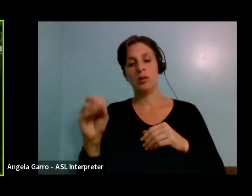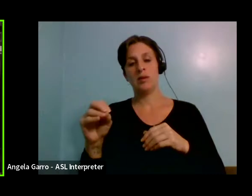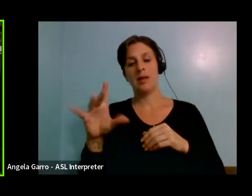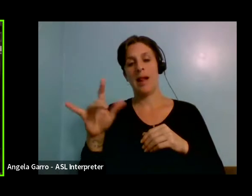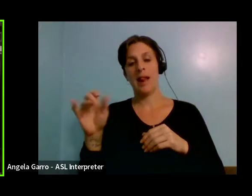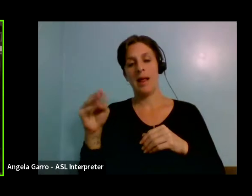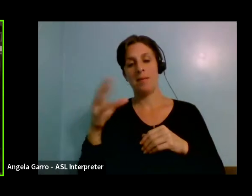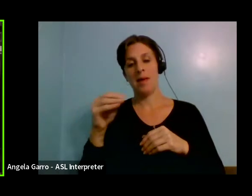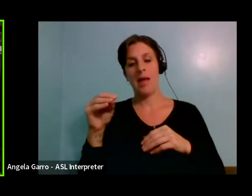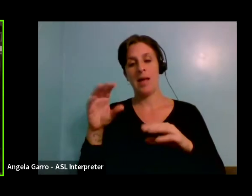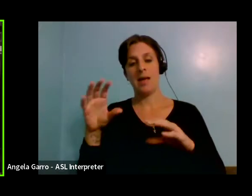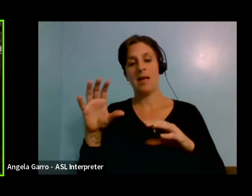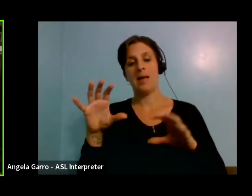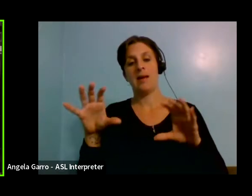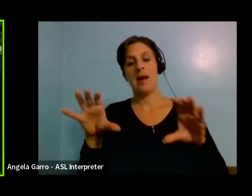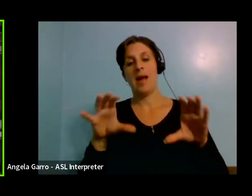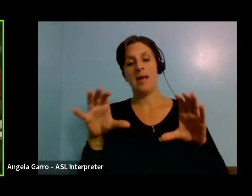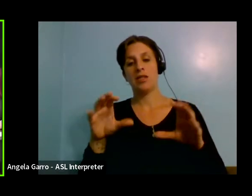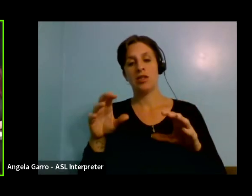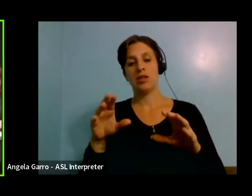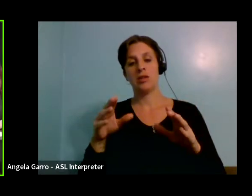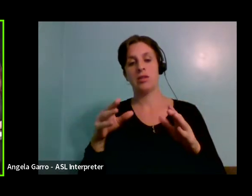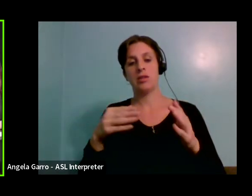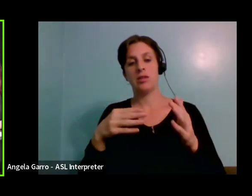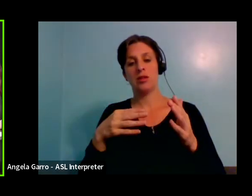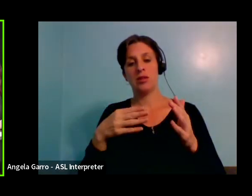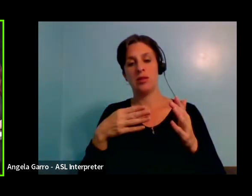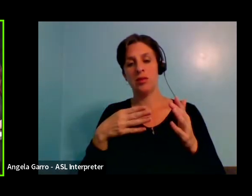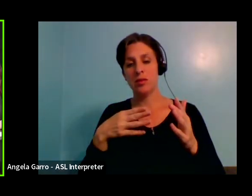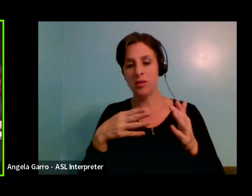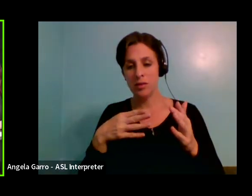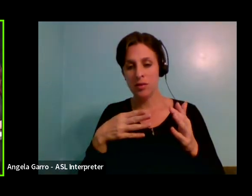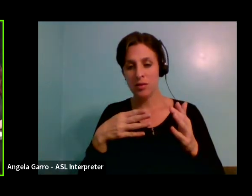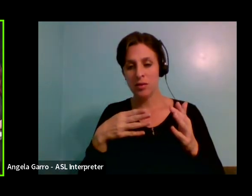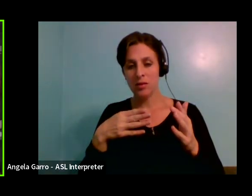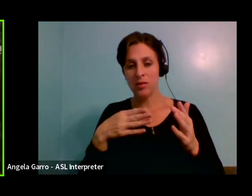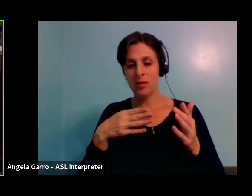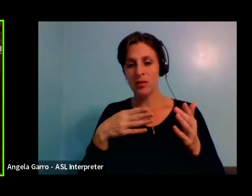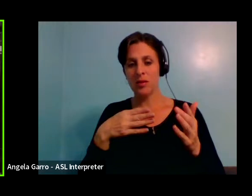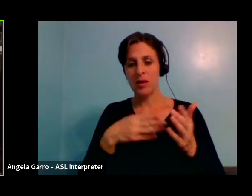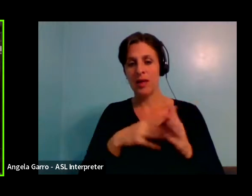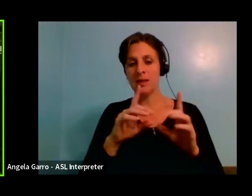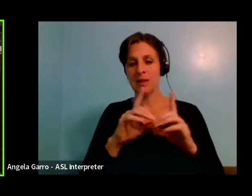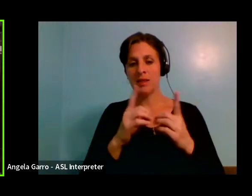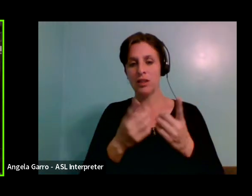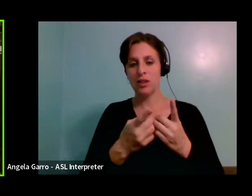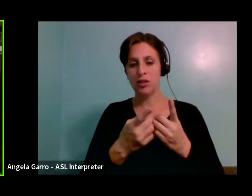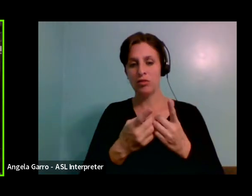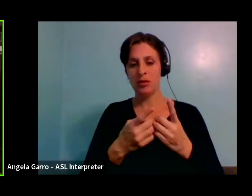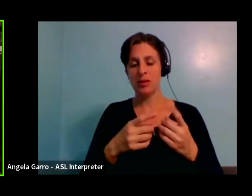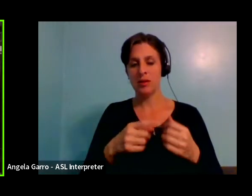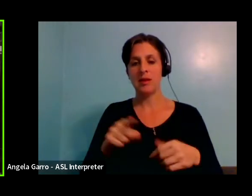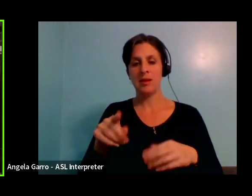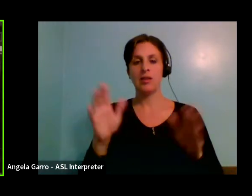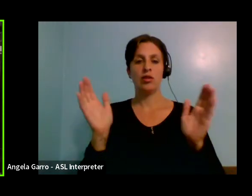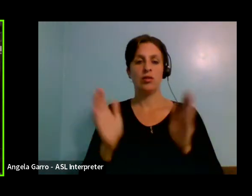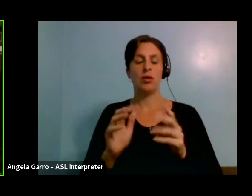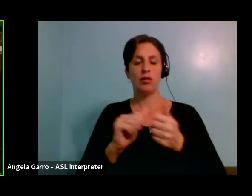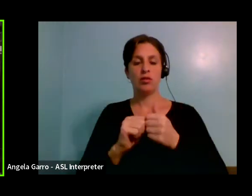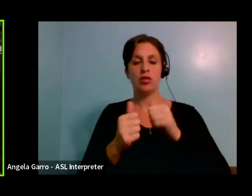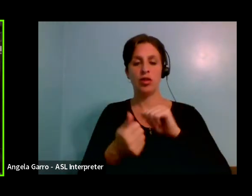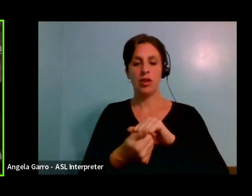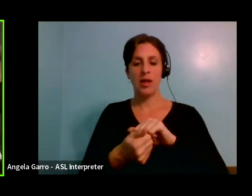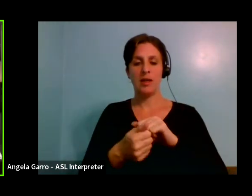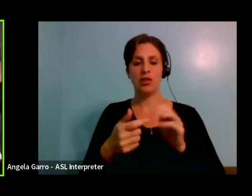claims and actions against the district. Dr. Black. Mr. Hawkins is going to take this one. All right, so this is a small change as